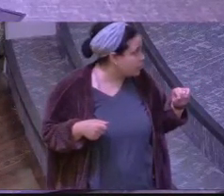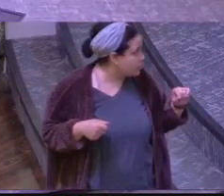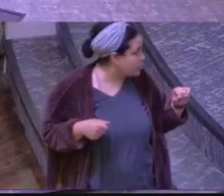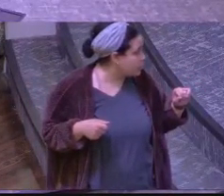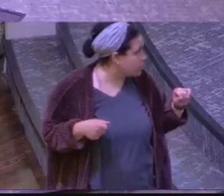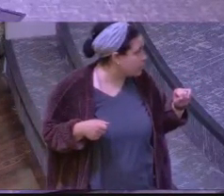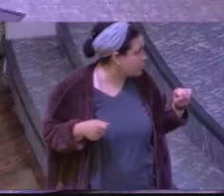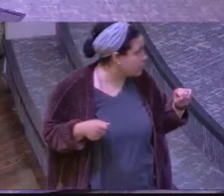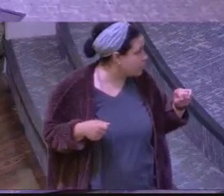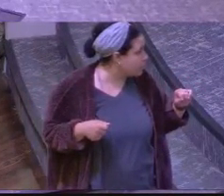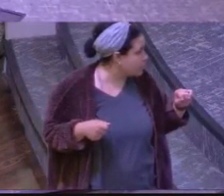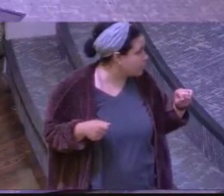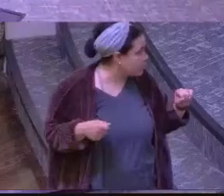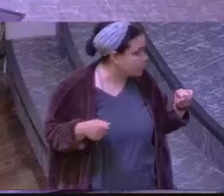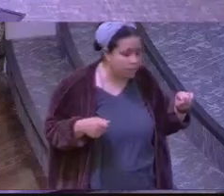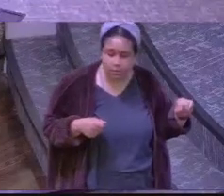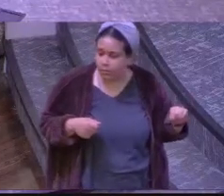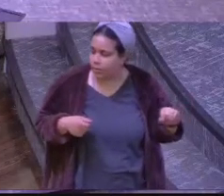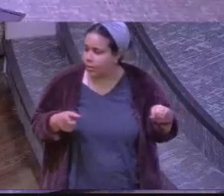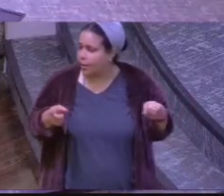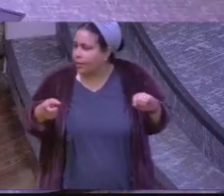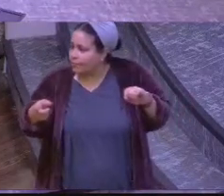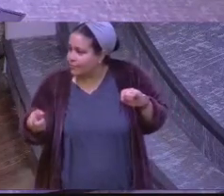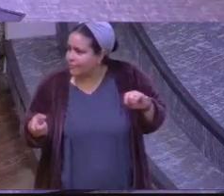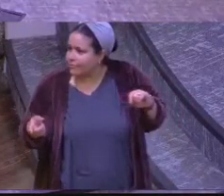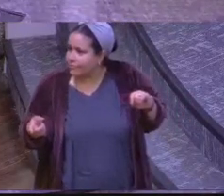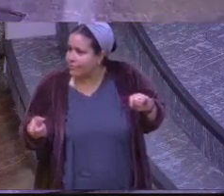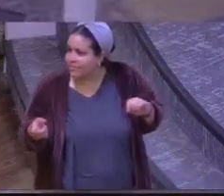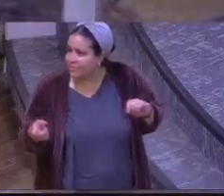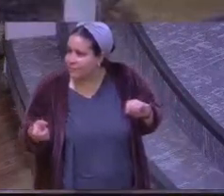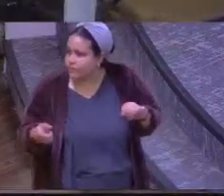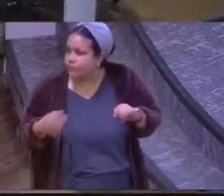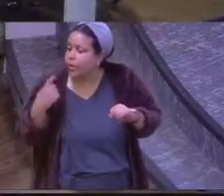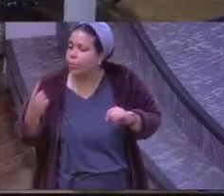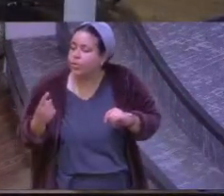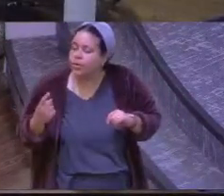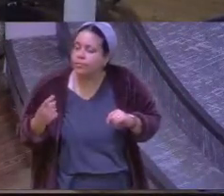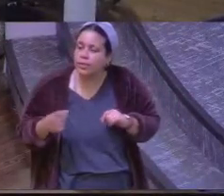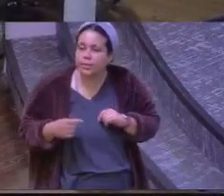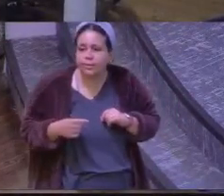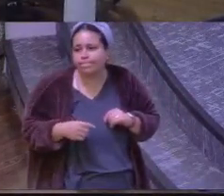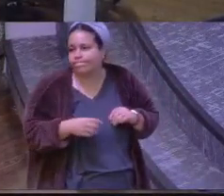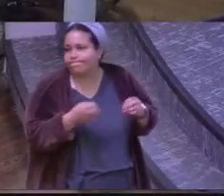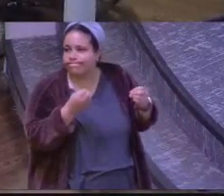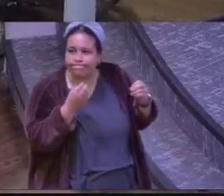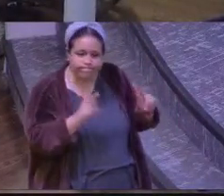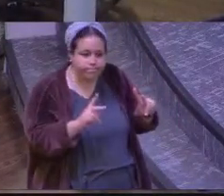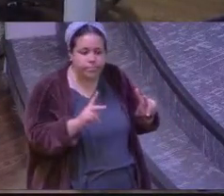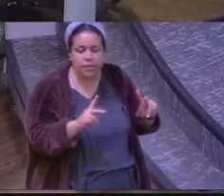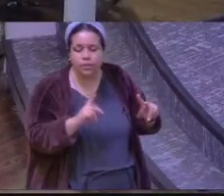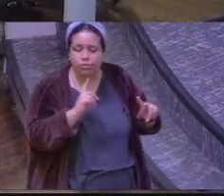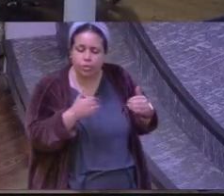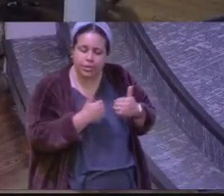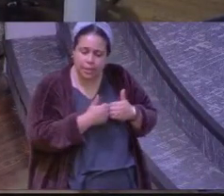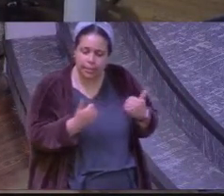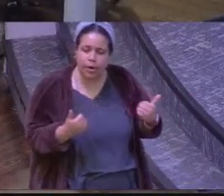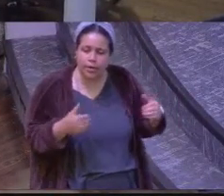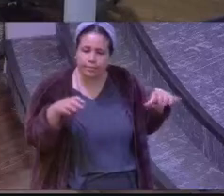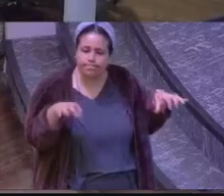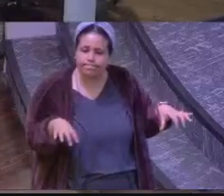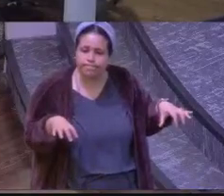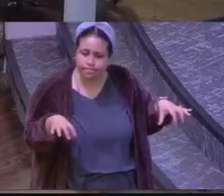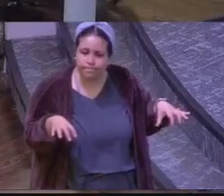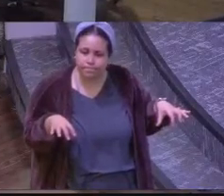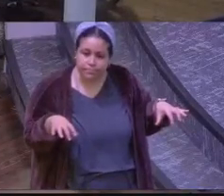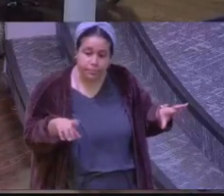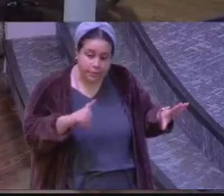Go ahead. So that's one of the beauties of having an opportunity to truly separate it, because we really do want